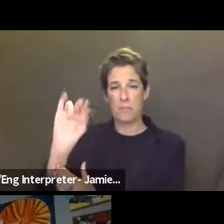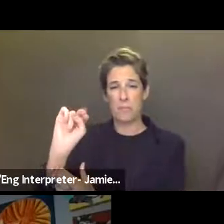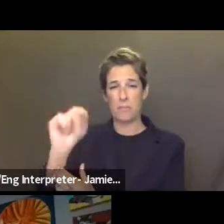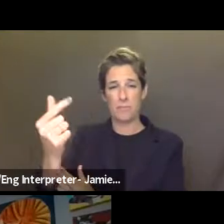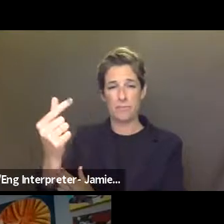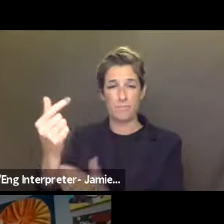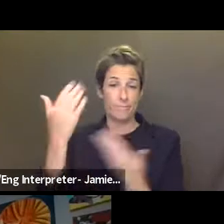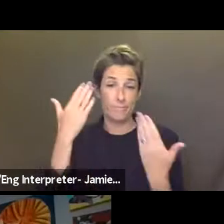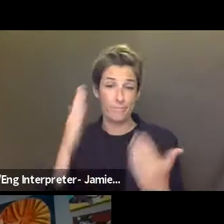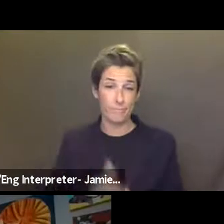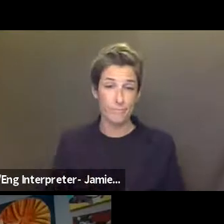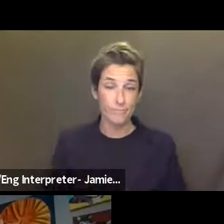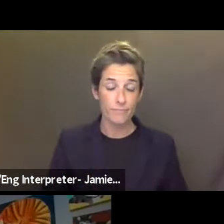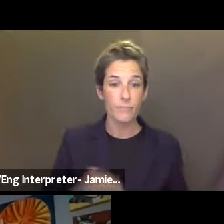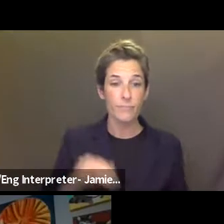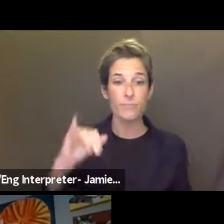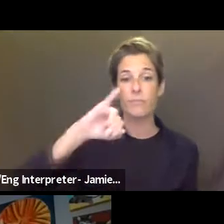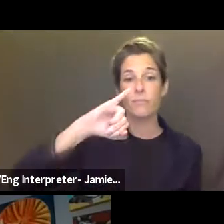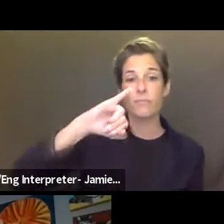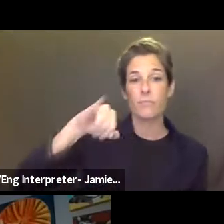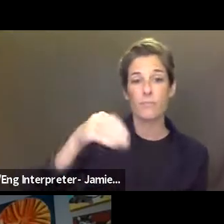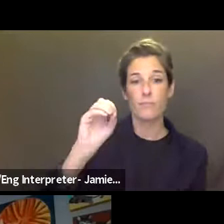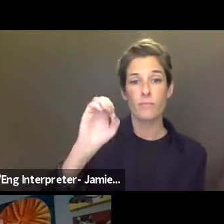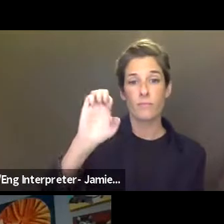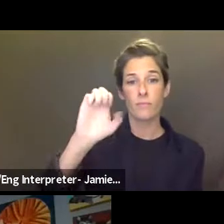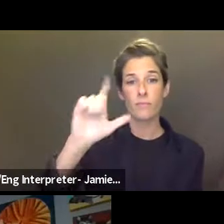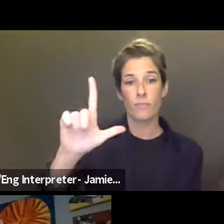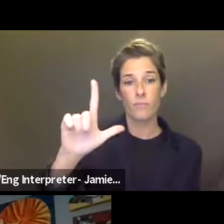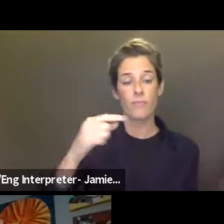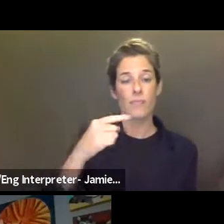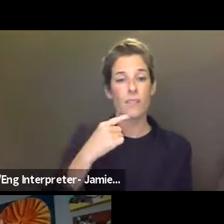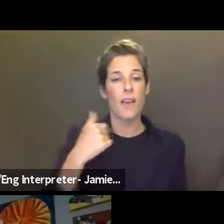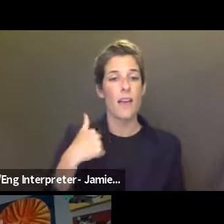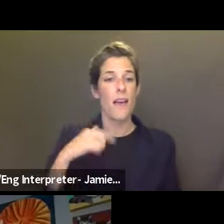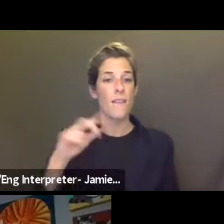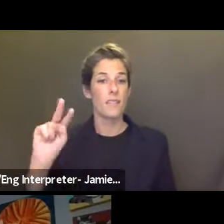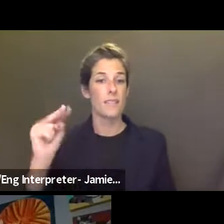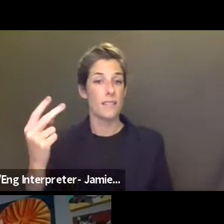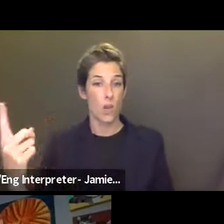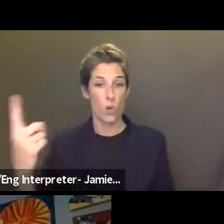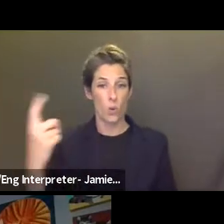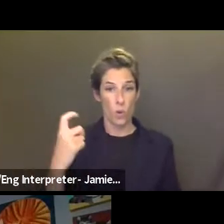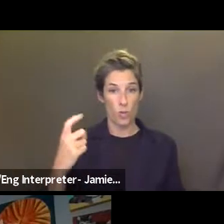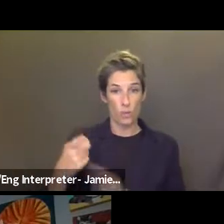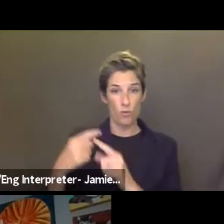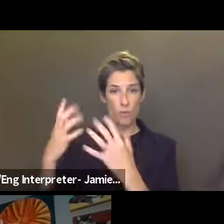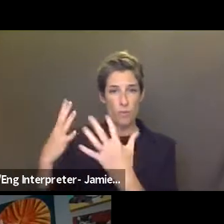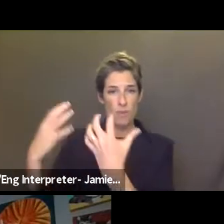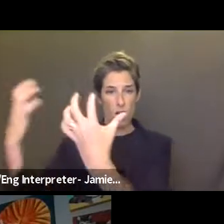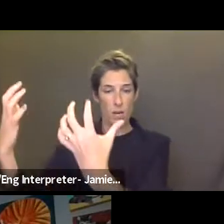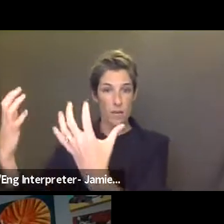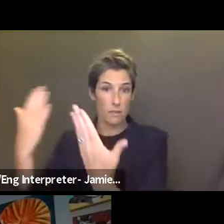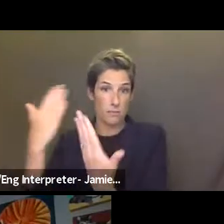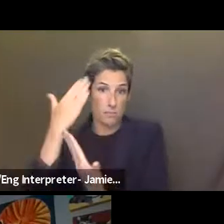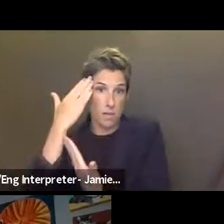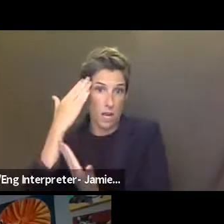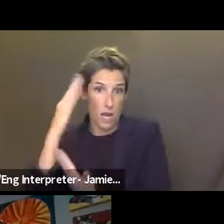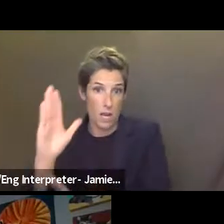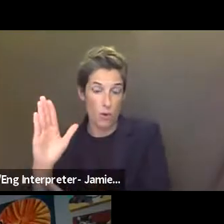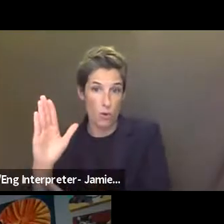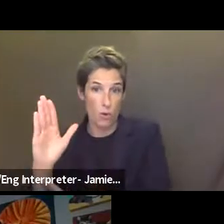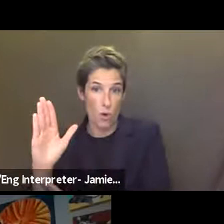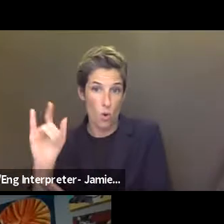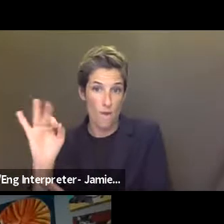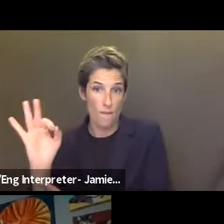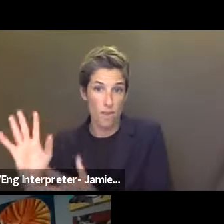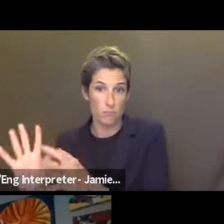And that's, I have a second question from the audience, and I'm not sure this person actually meant to have it thematically come together